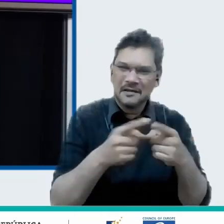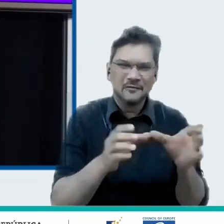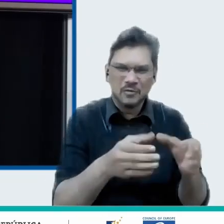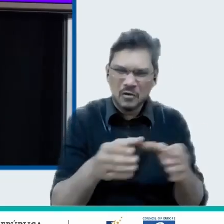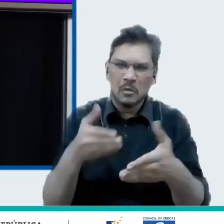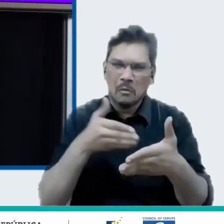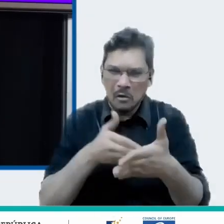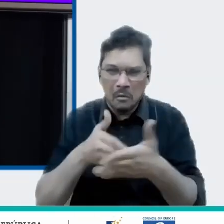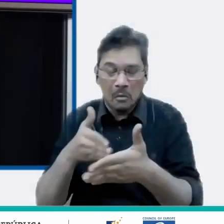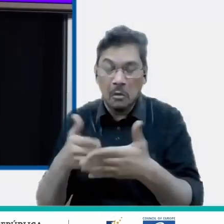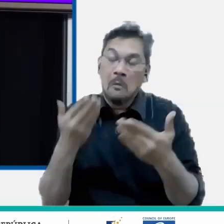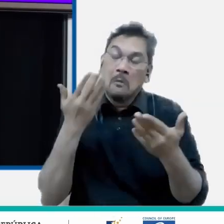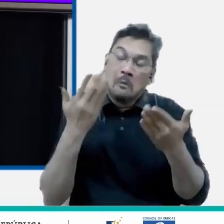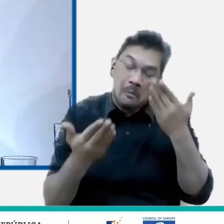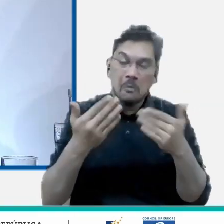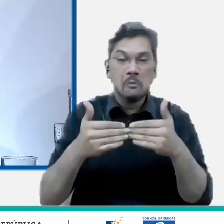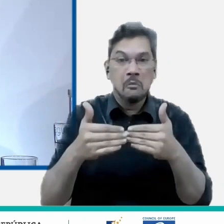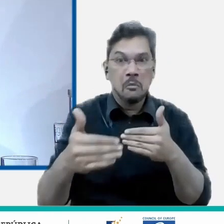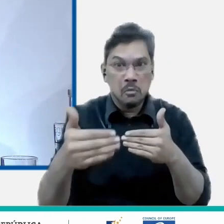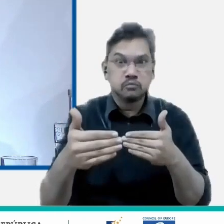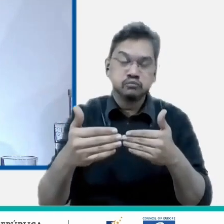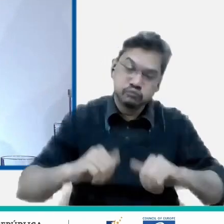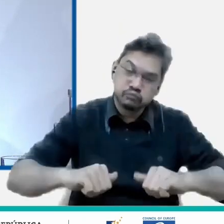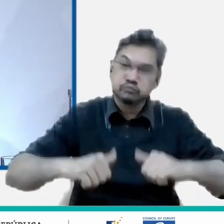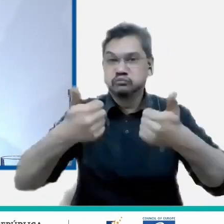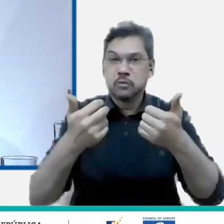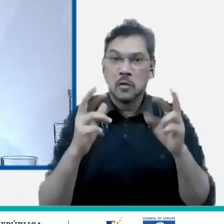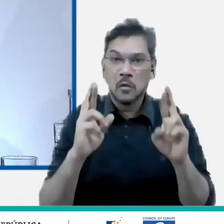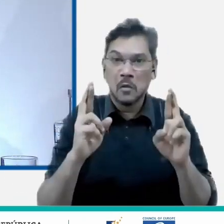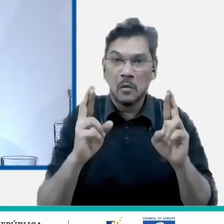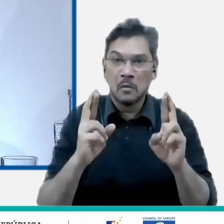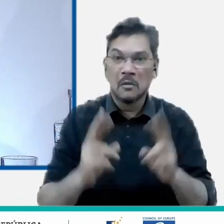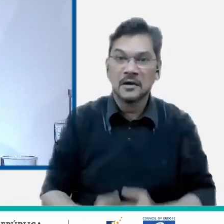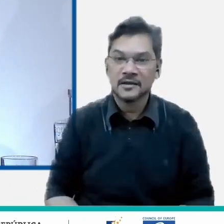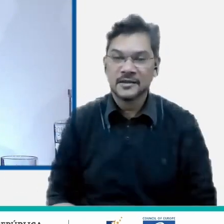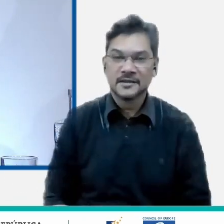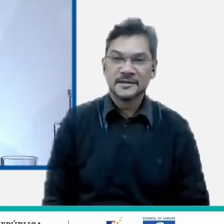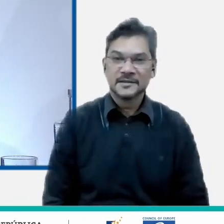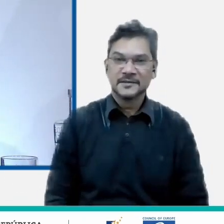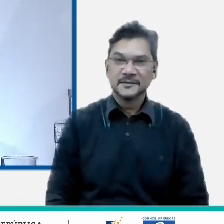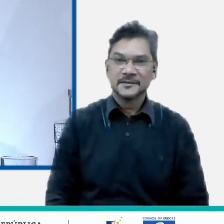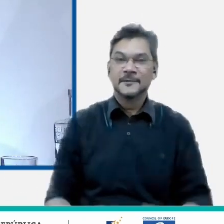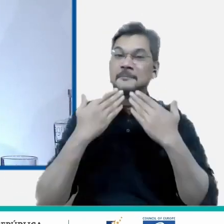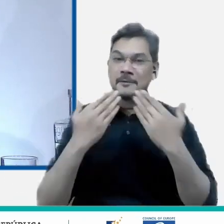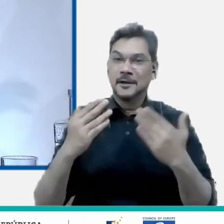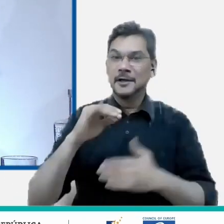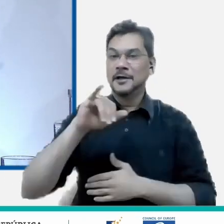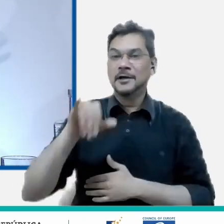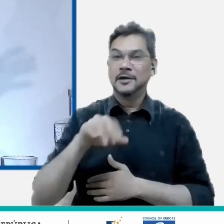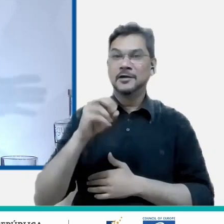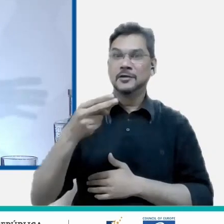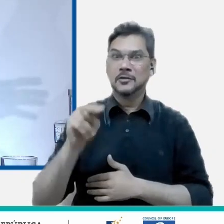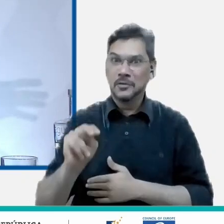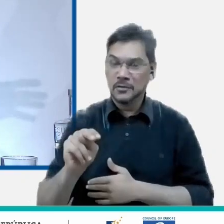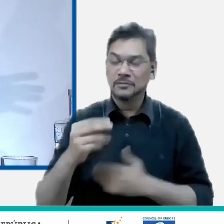before. Thank you so much, John. And really, I think you provided us with some good